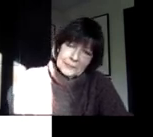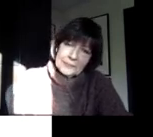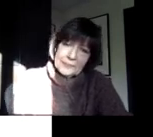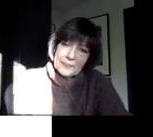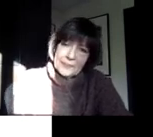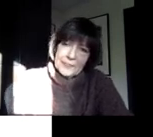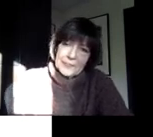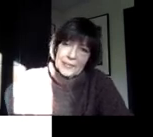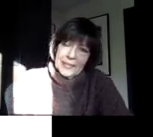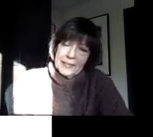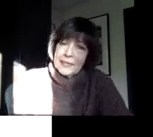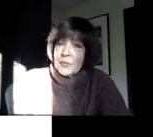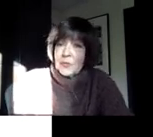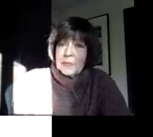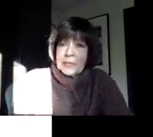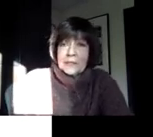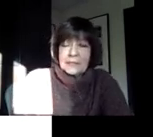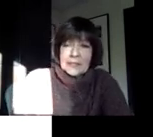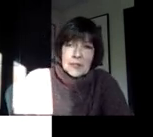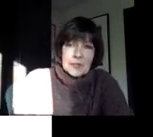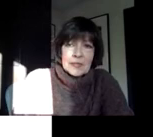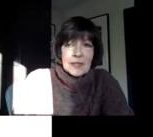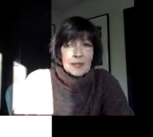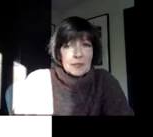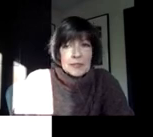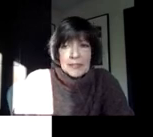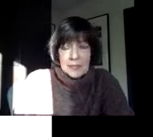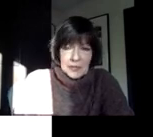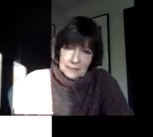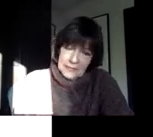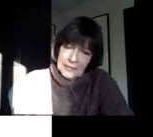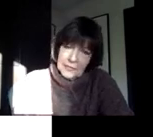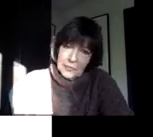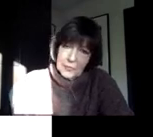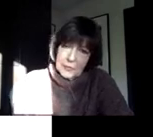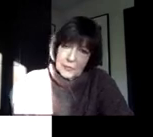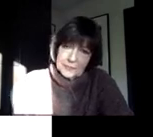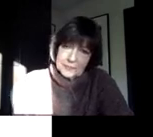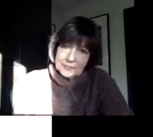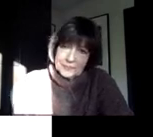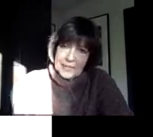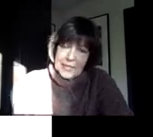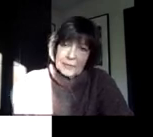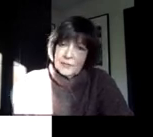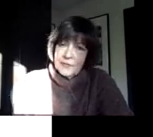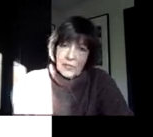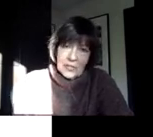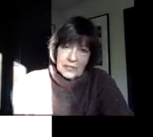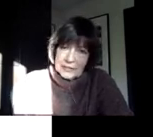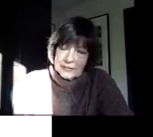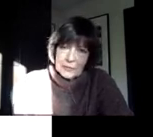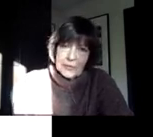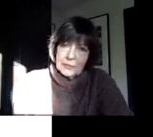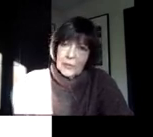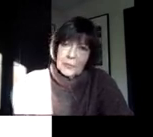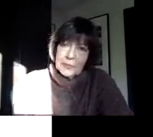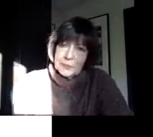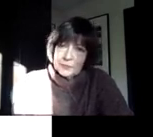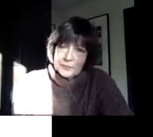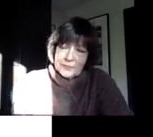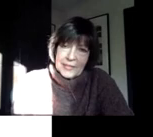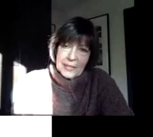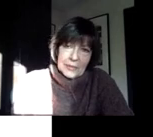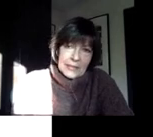Canada. And that's where my grandfather spent every summer after the war, happily fishing in a little red